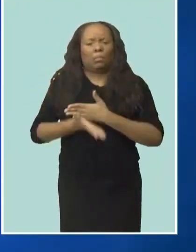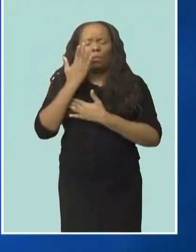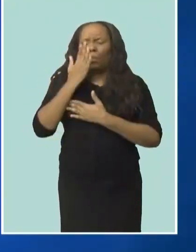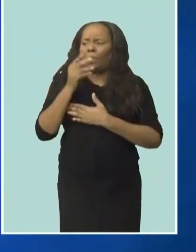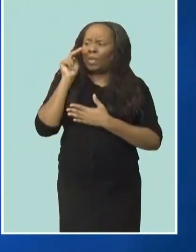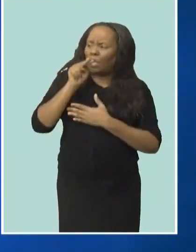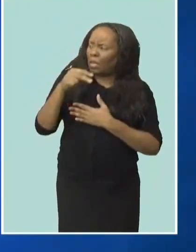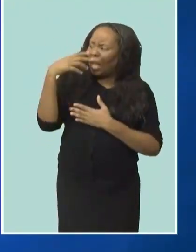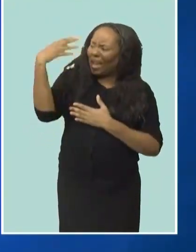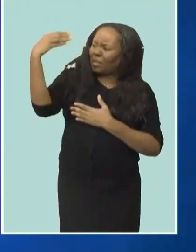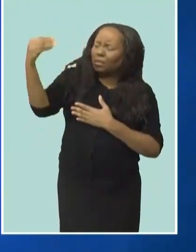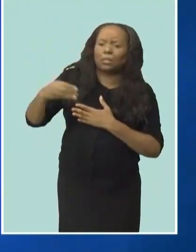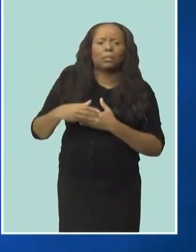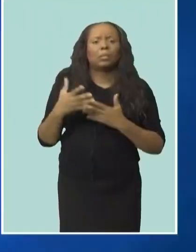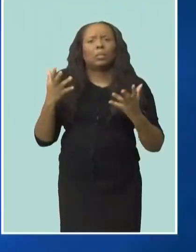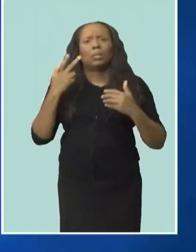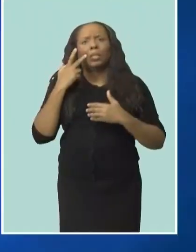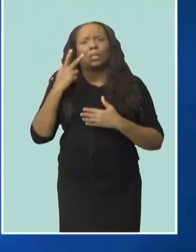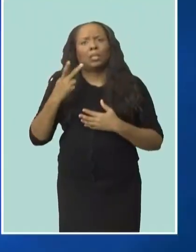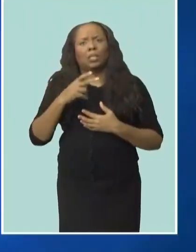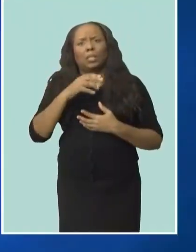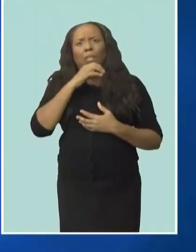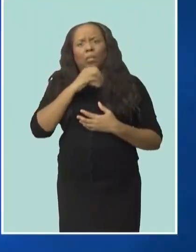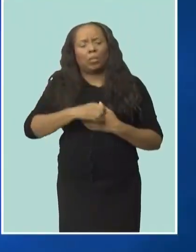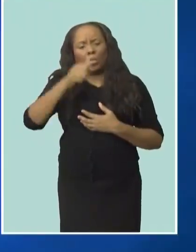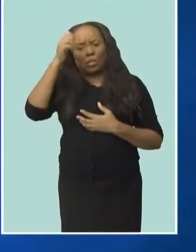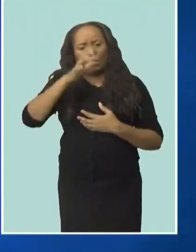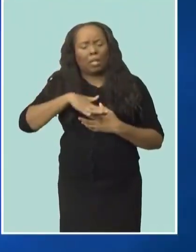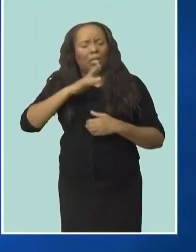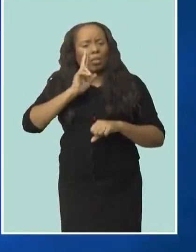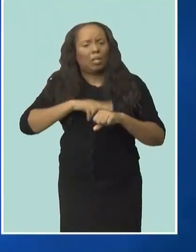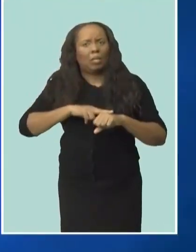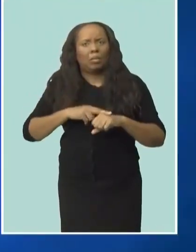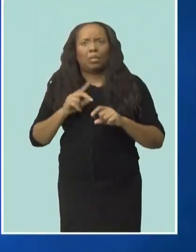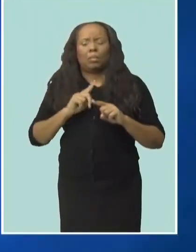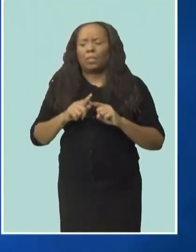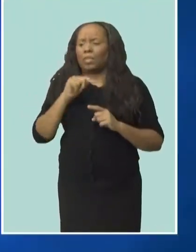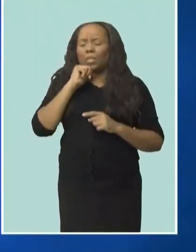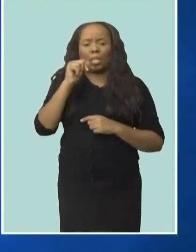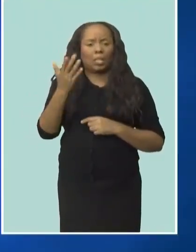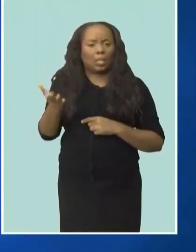morning, expecting to see her elderly neighbor as usual, but he was